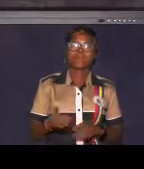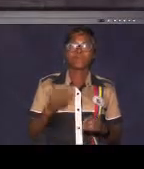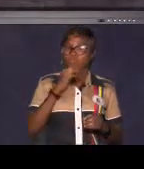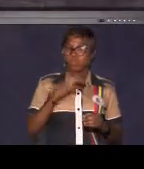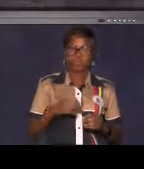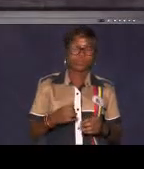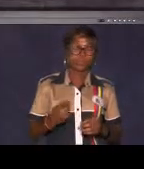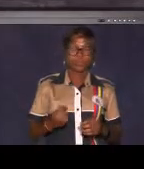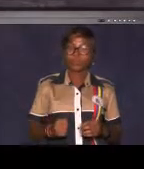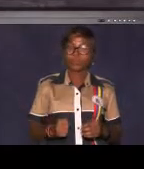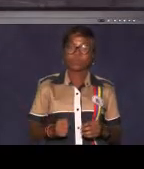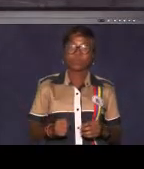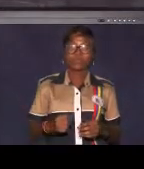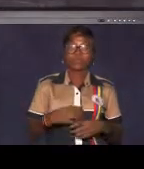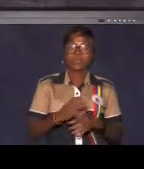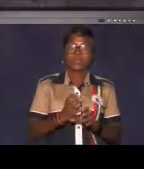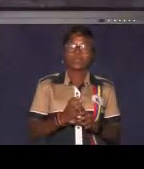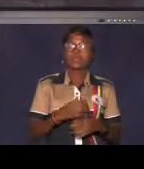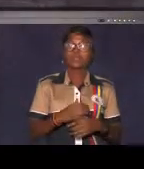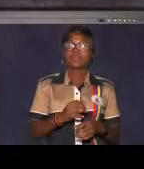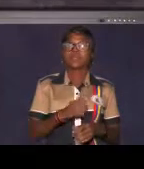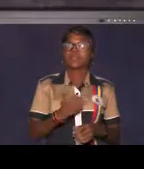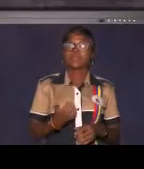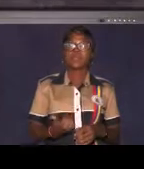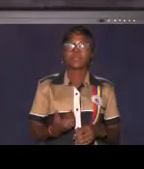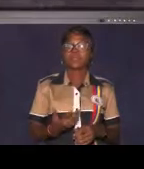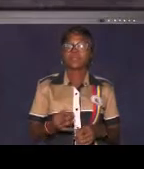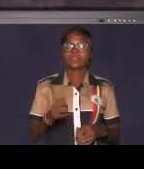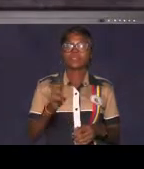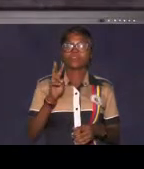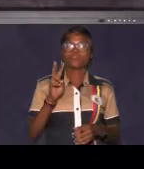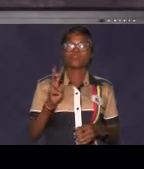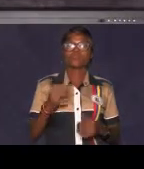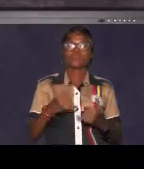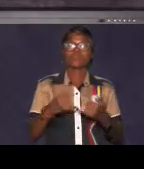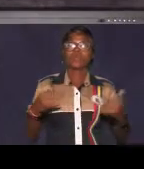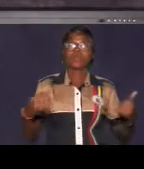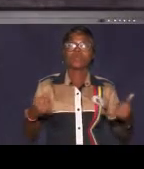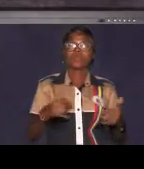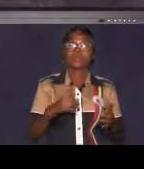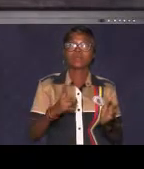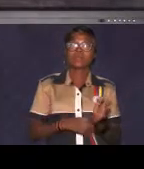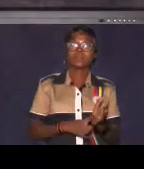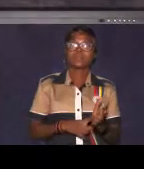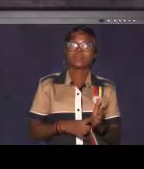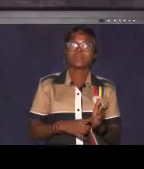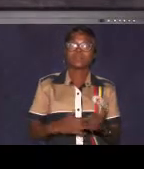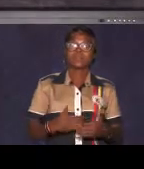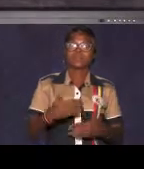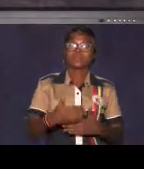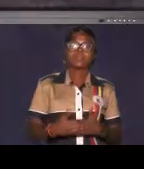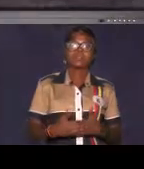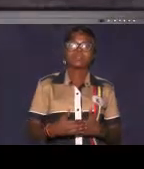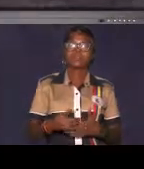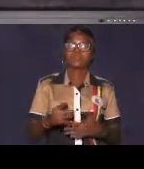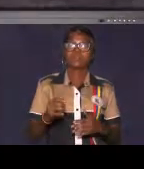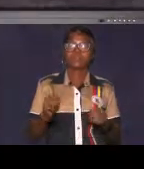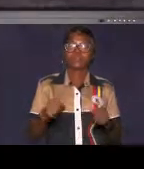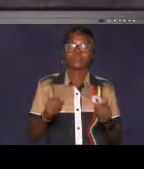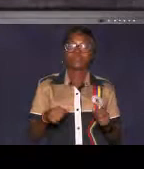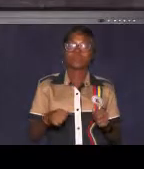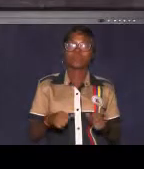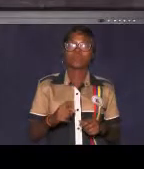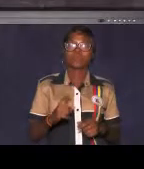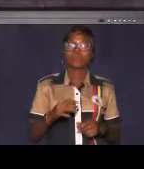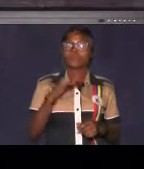it doesn't form a square, it forms a rectangle because this side is 1, but this side is 2 lines. Okay, so this forms a rectangle. The next possible